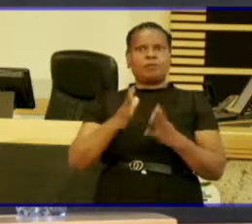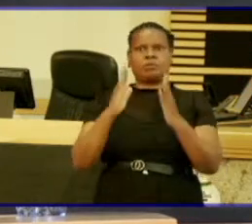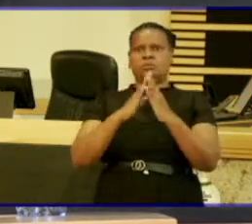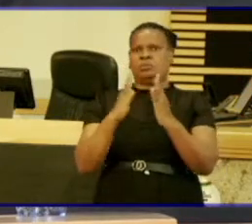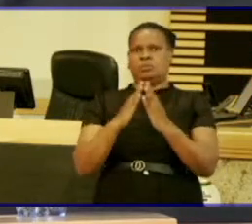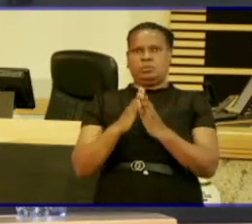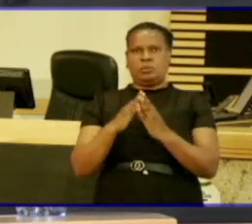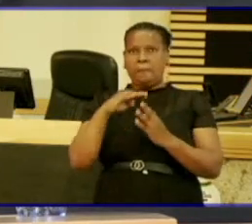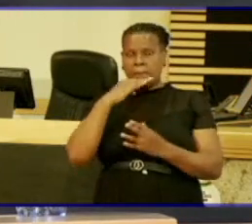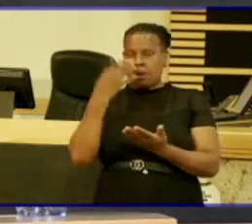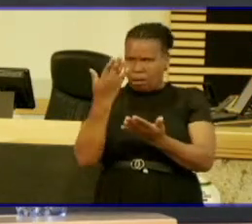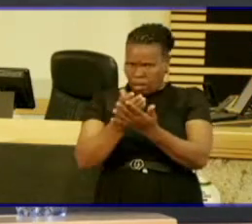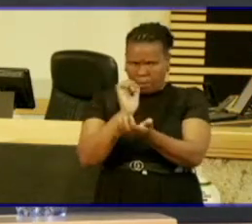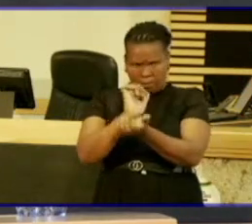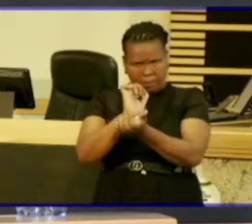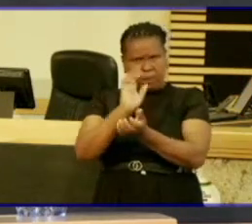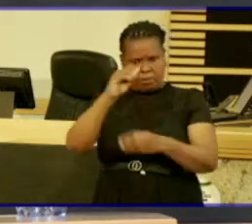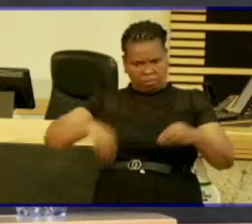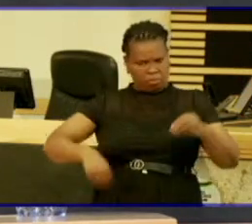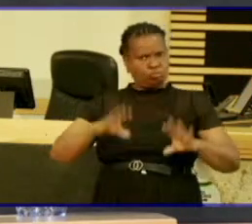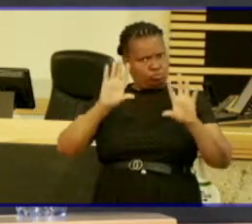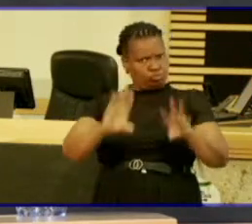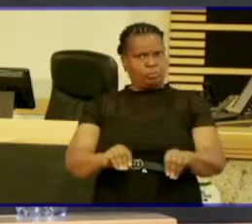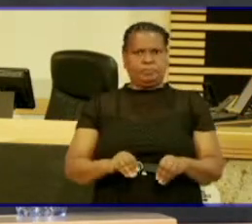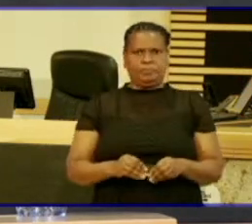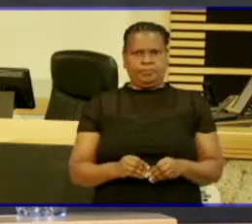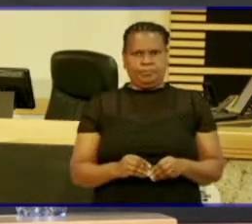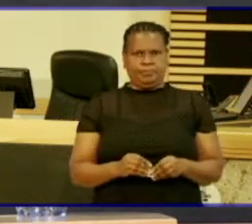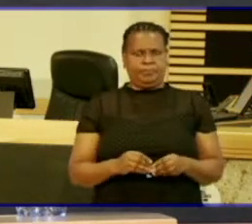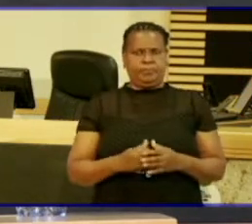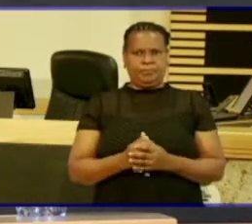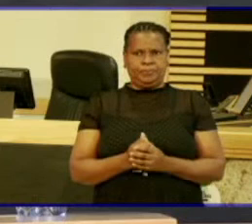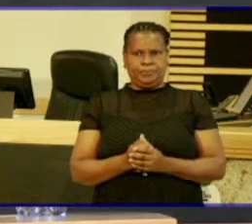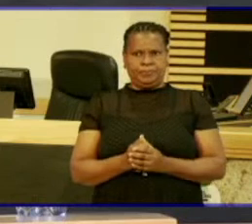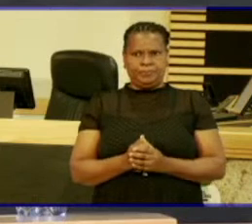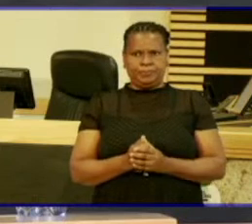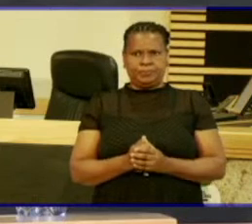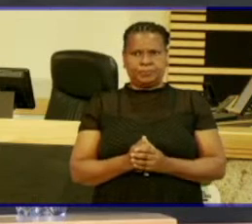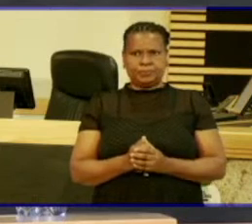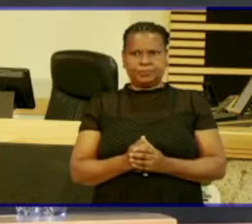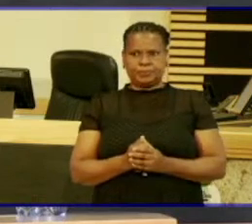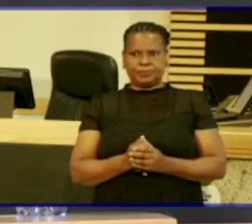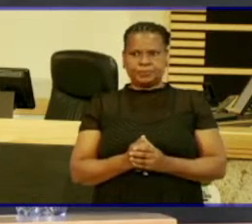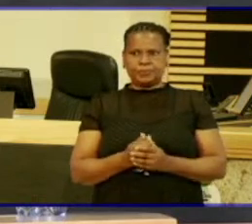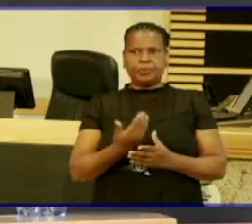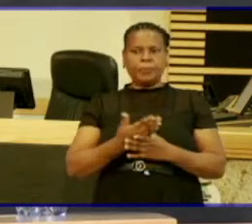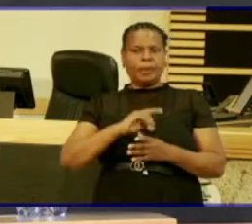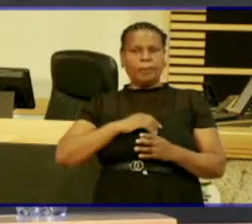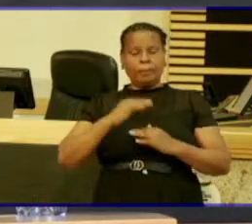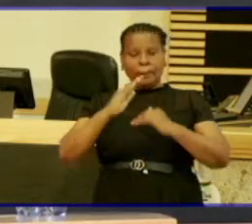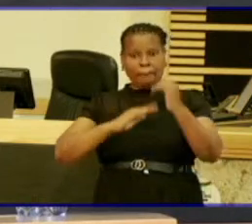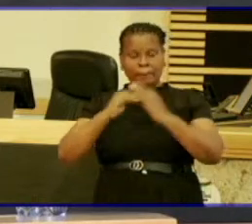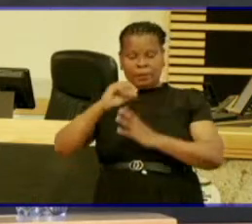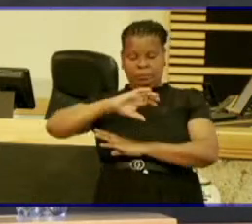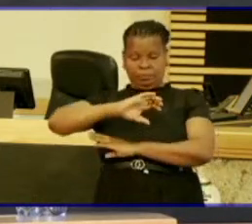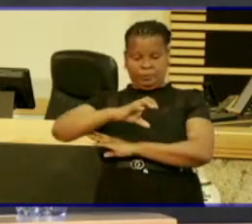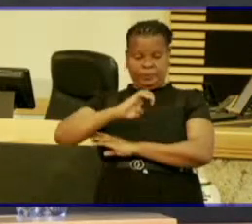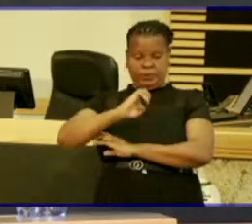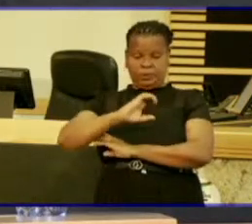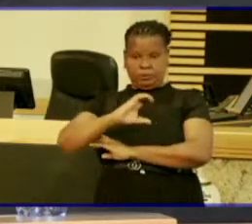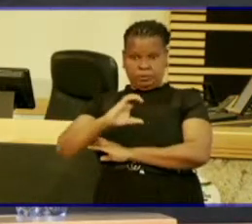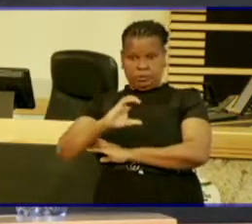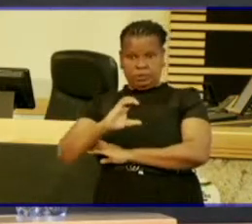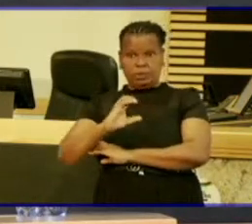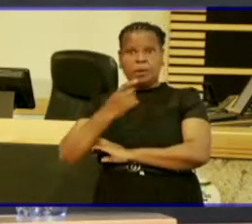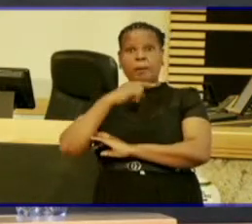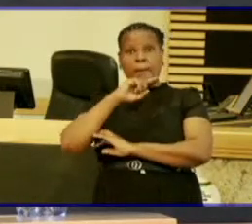nodlolwazana. Madam Speaker, building the Eastern Cape we want also entails ensuring that the province is characterized